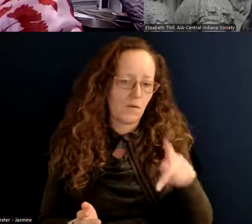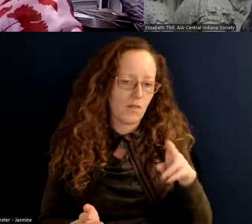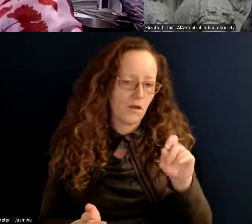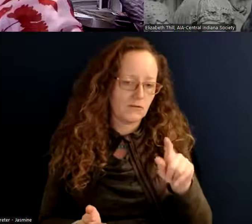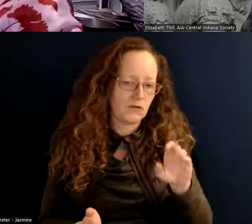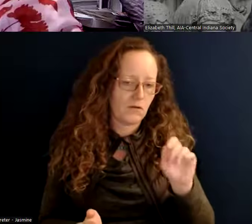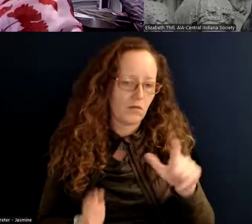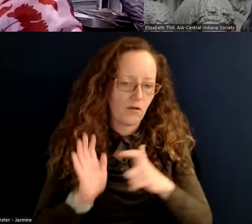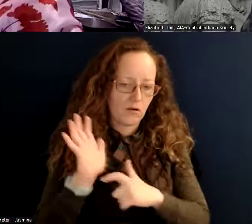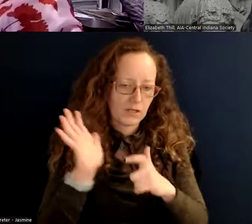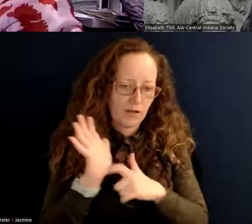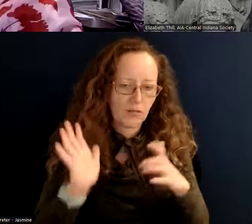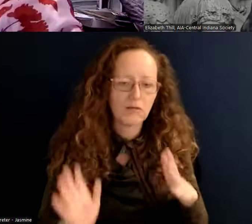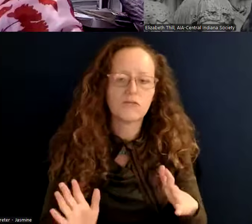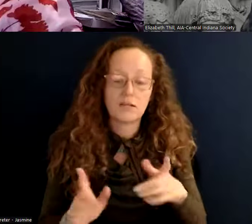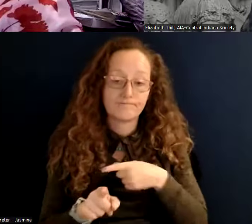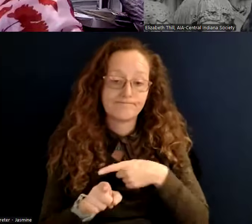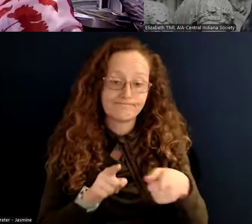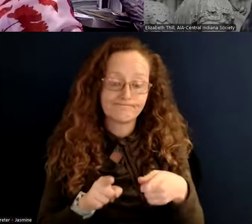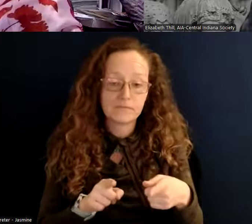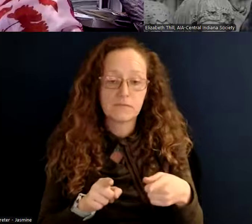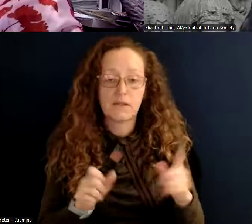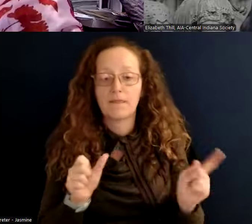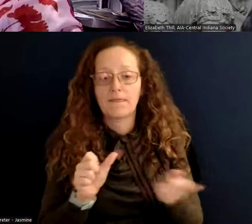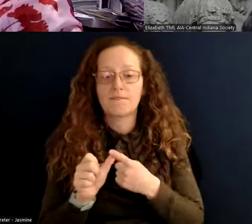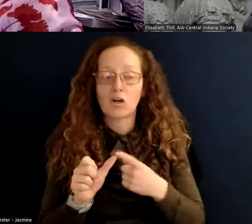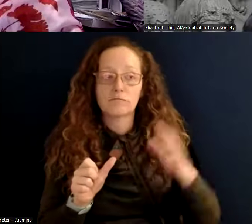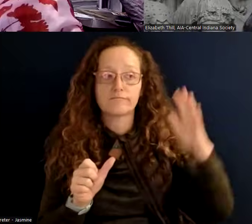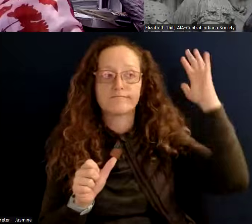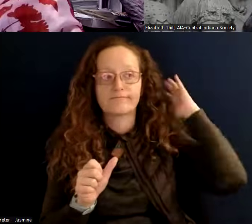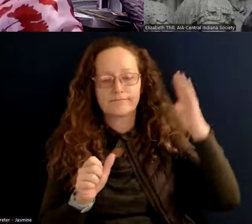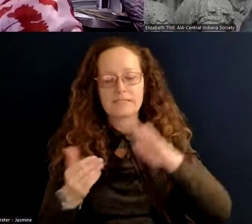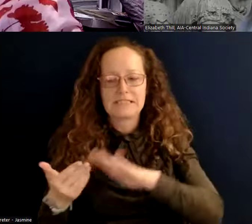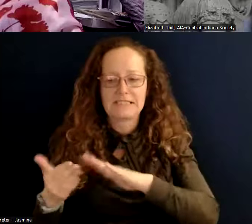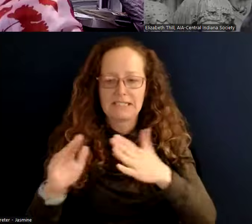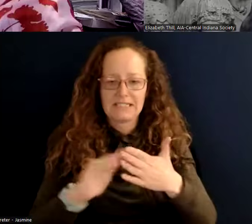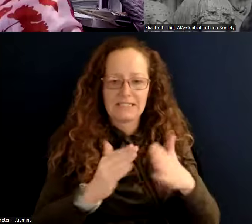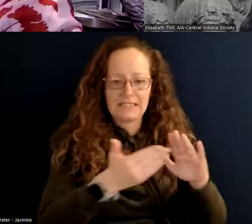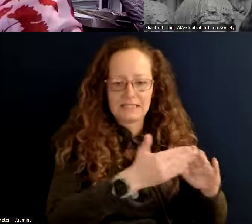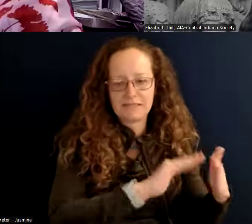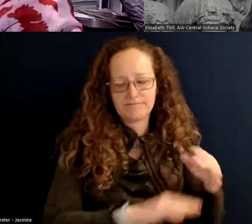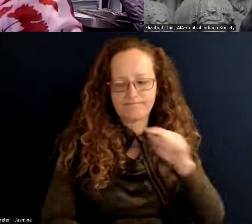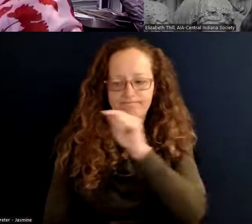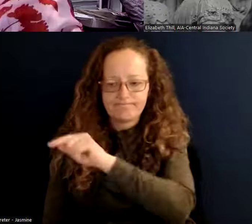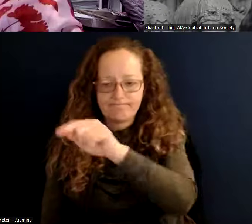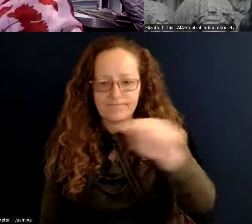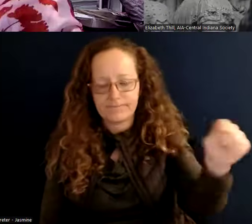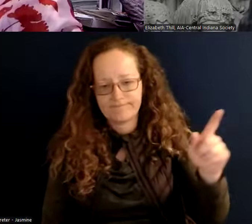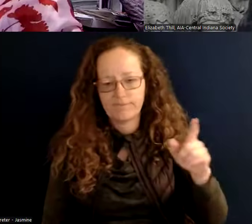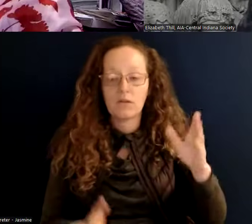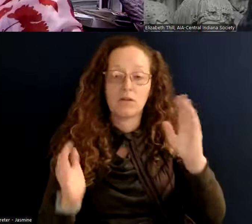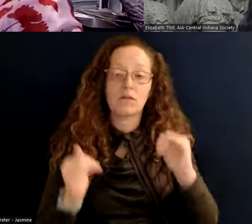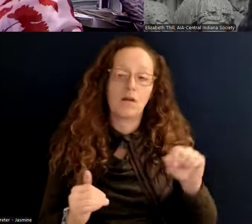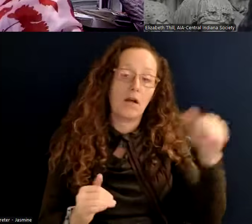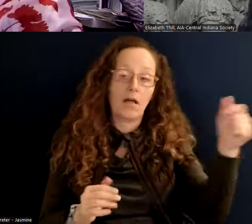specializing in the archaeology of the first cities. And she has a specialization in decolonizing